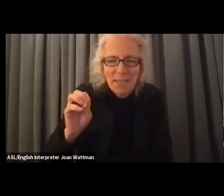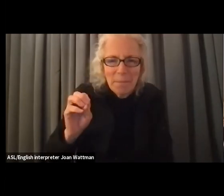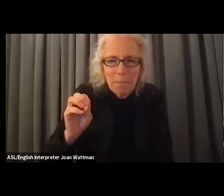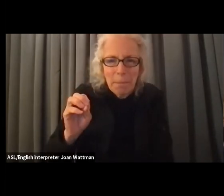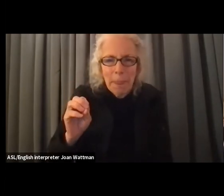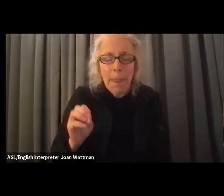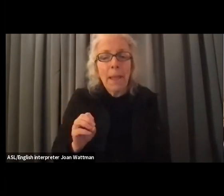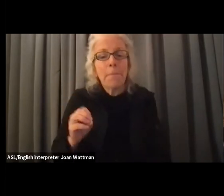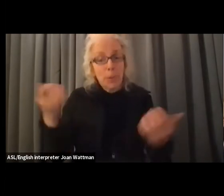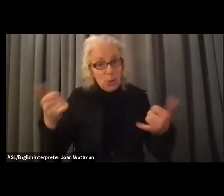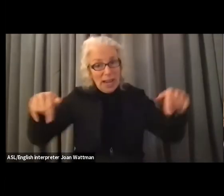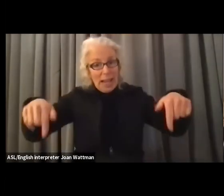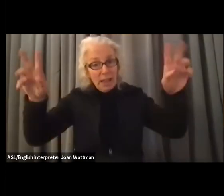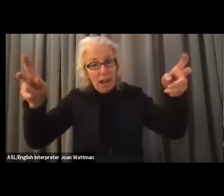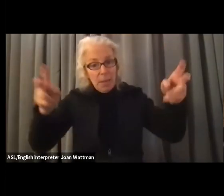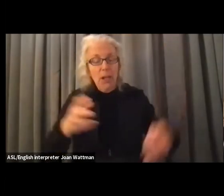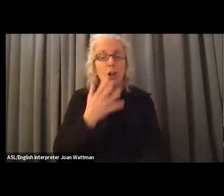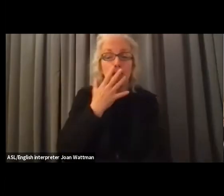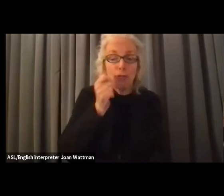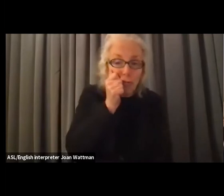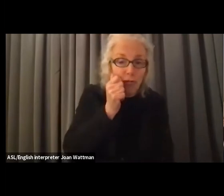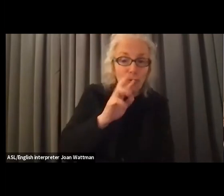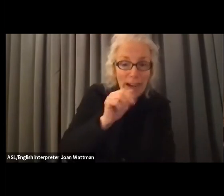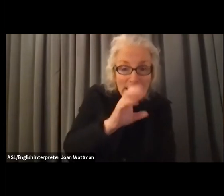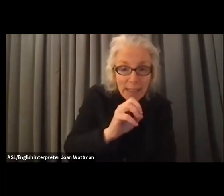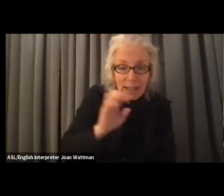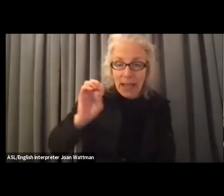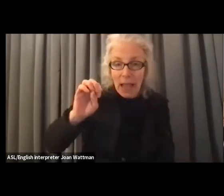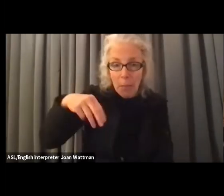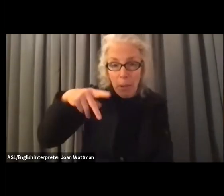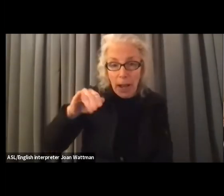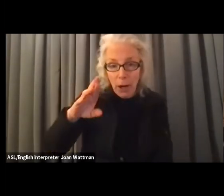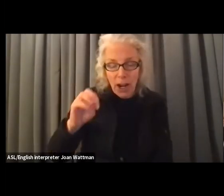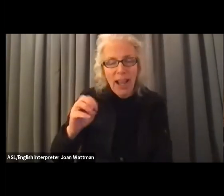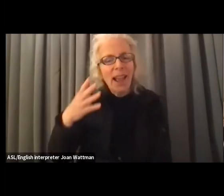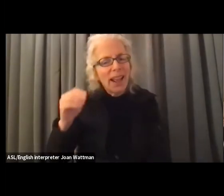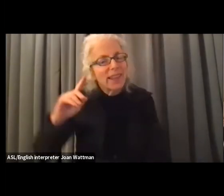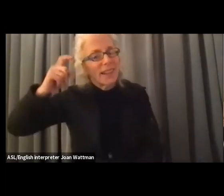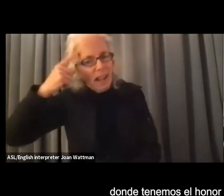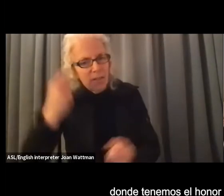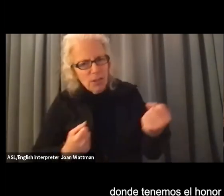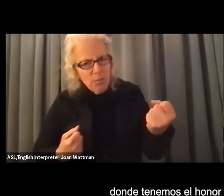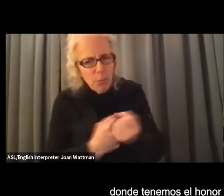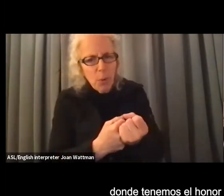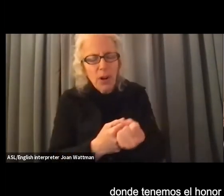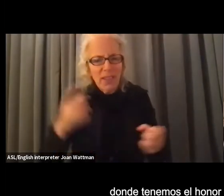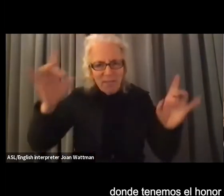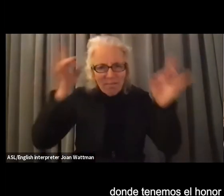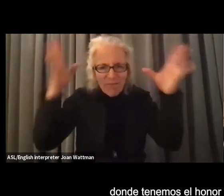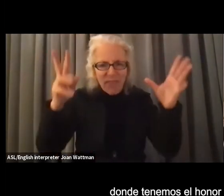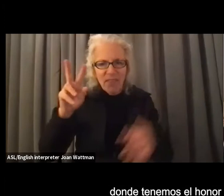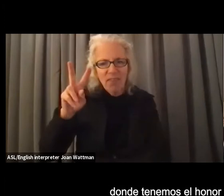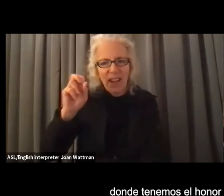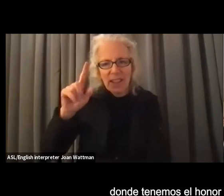Race, empire, and state-sanctioned violence. It's my privilege to open the program today, where we're honored to